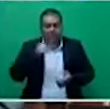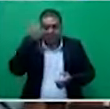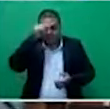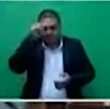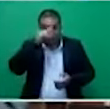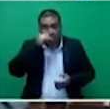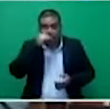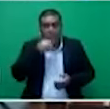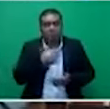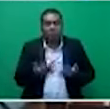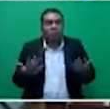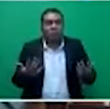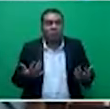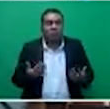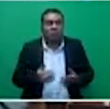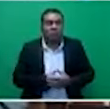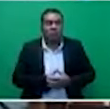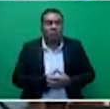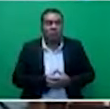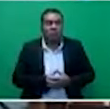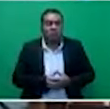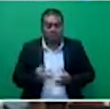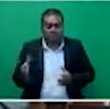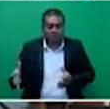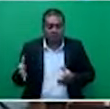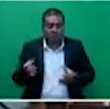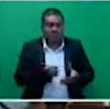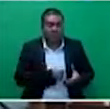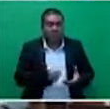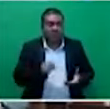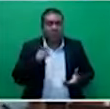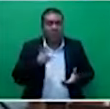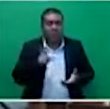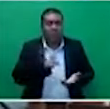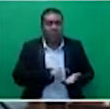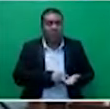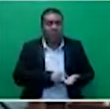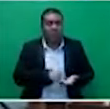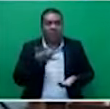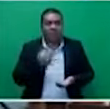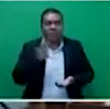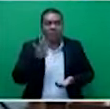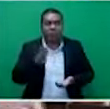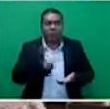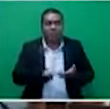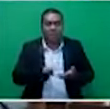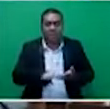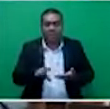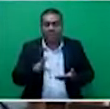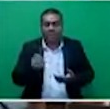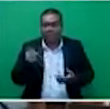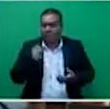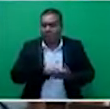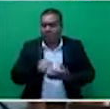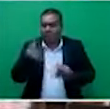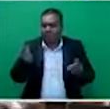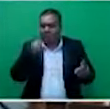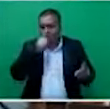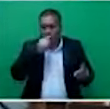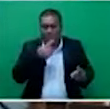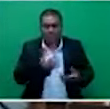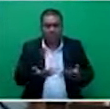iTaukei youngsters who are actually millionaires. But if you take the number of the dollar in trust, I think $54 million, divided by the number of young iTaukei people,